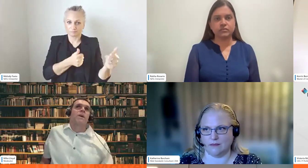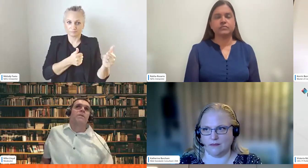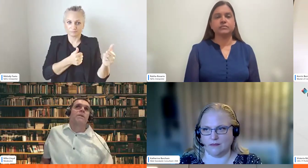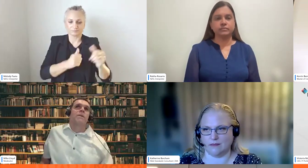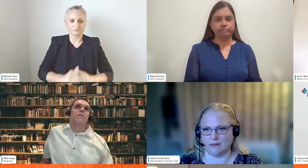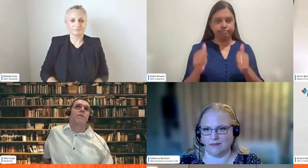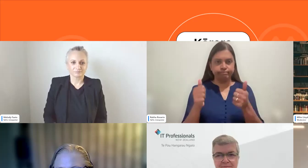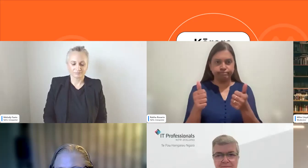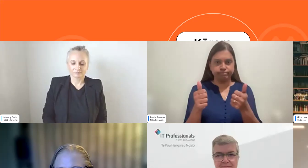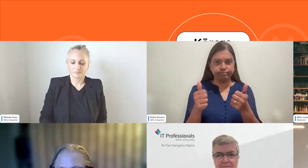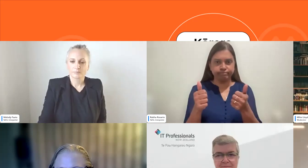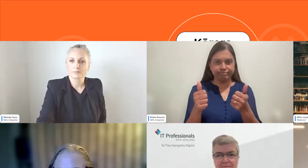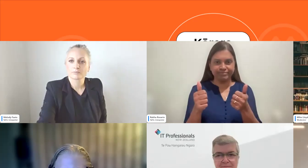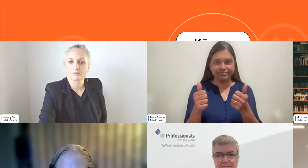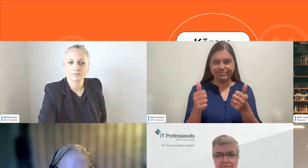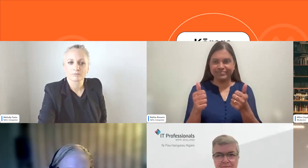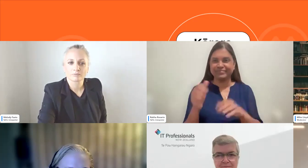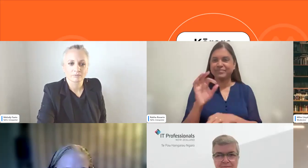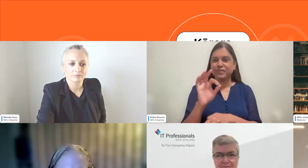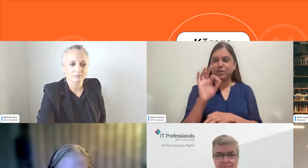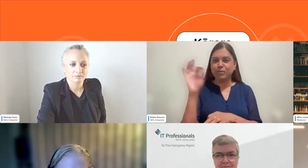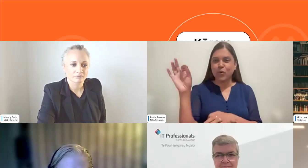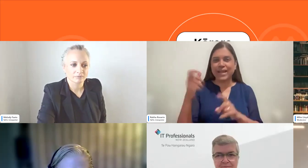morning, Catherine. Go for your life.